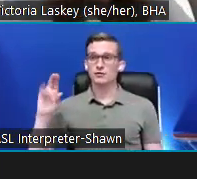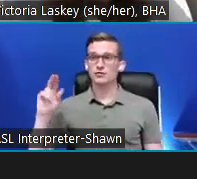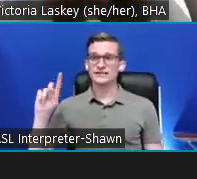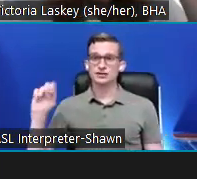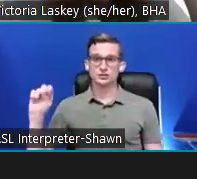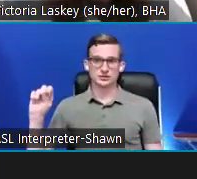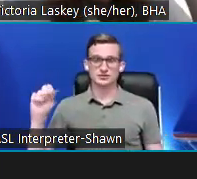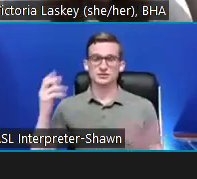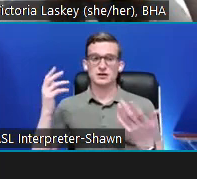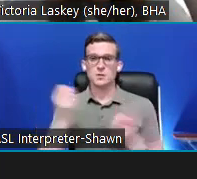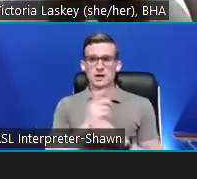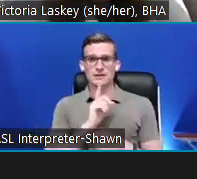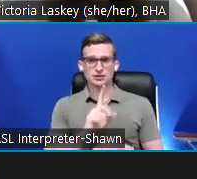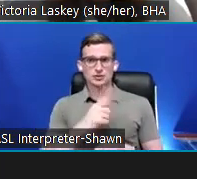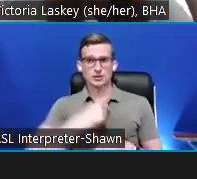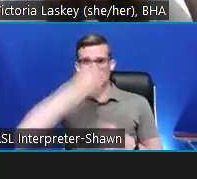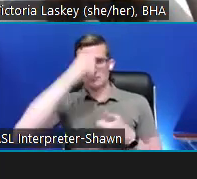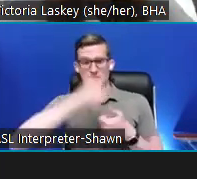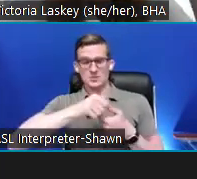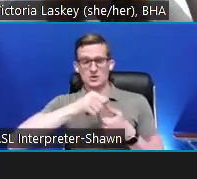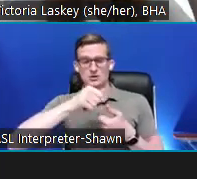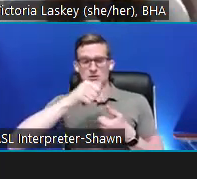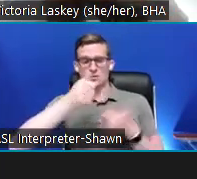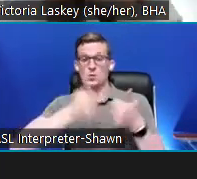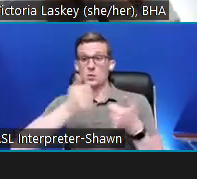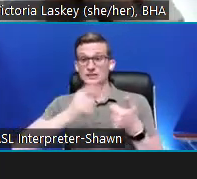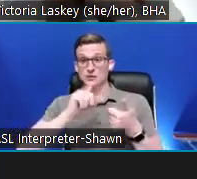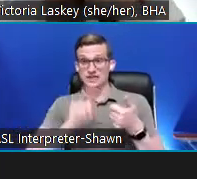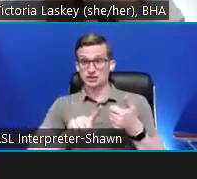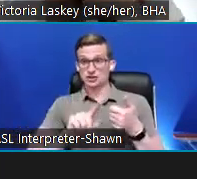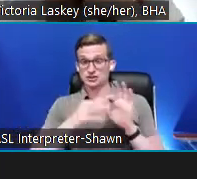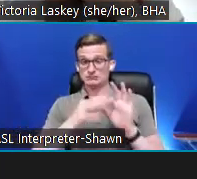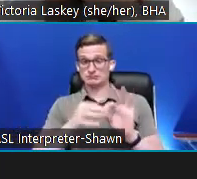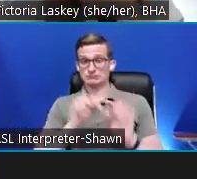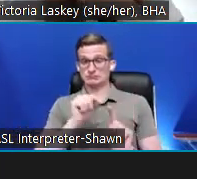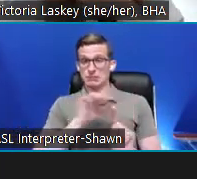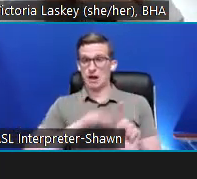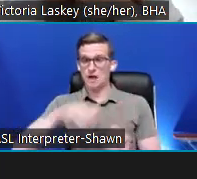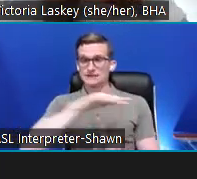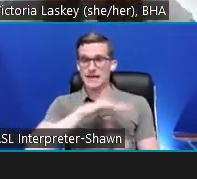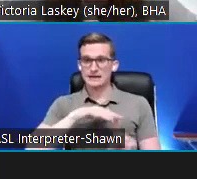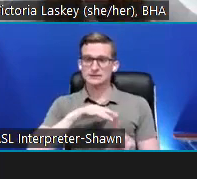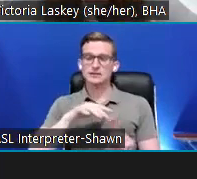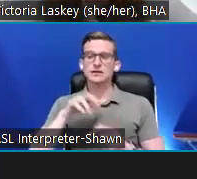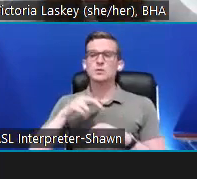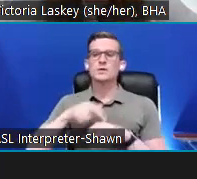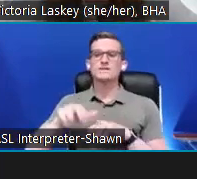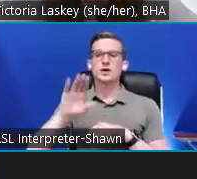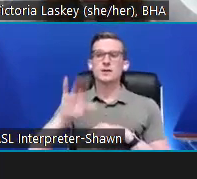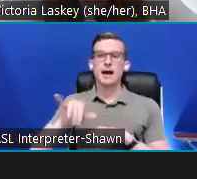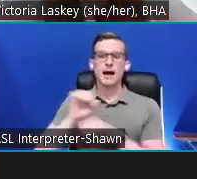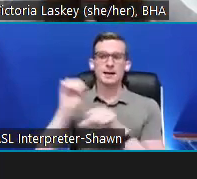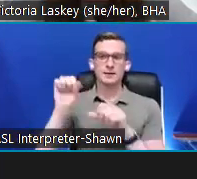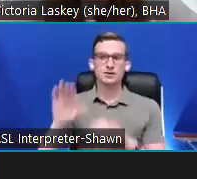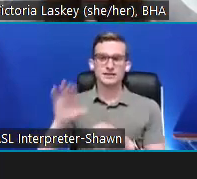or I remember which question this was regarding in context. The referred by personnel within the behavioral health